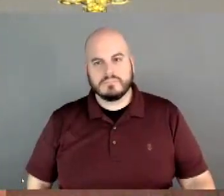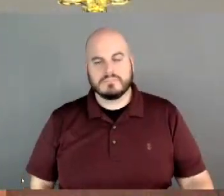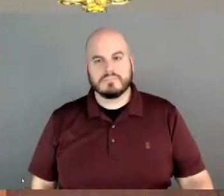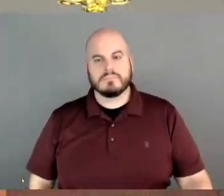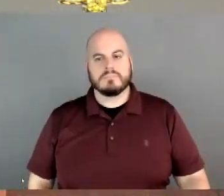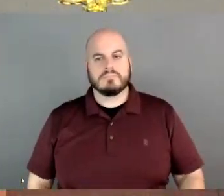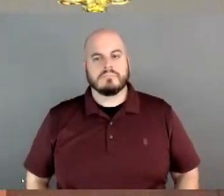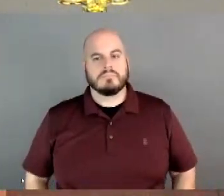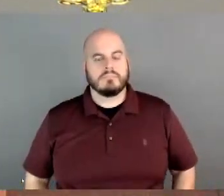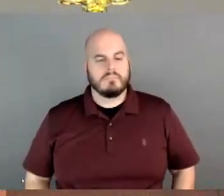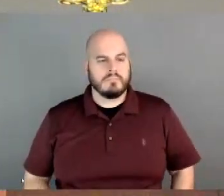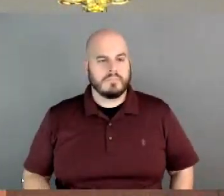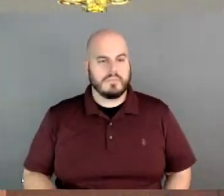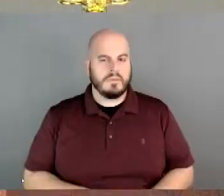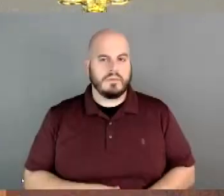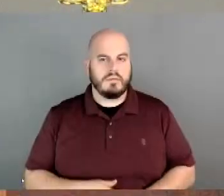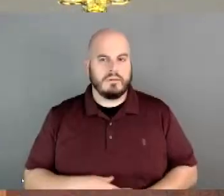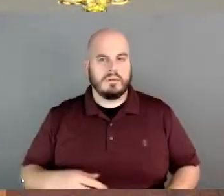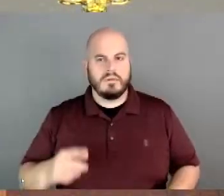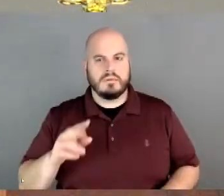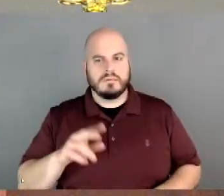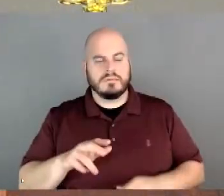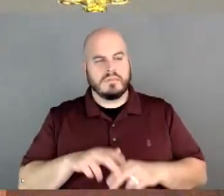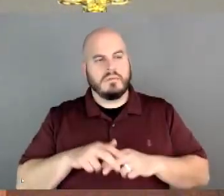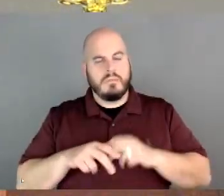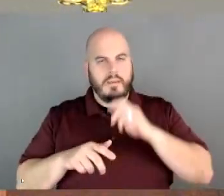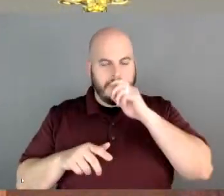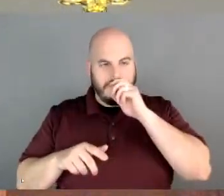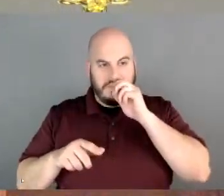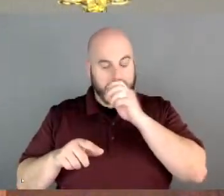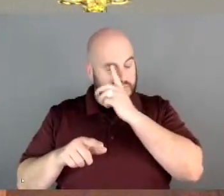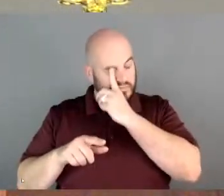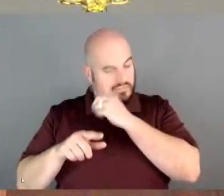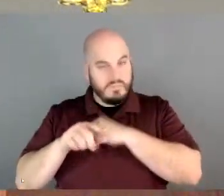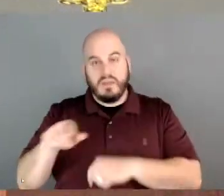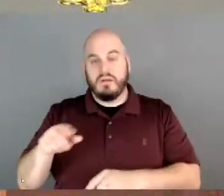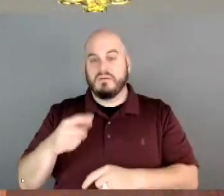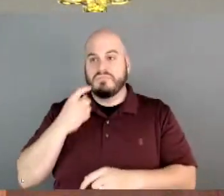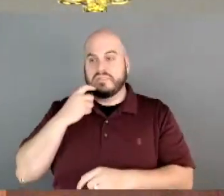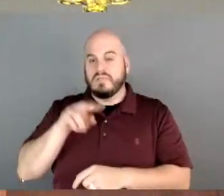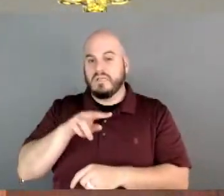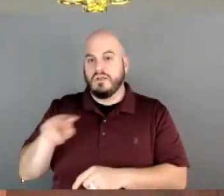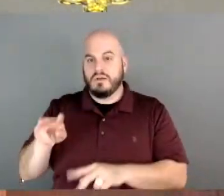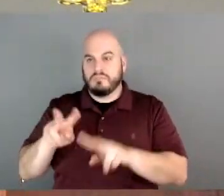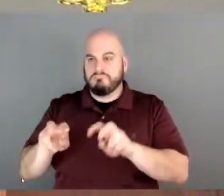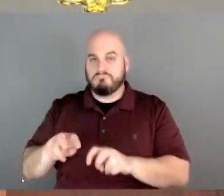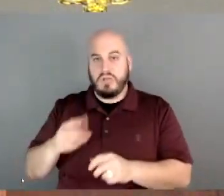drove out to 2400 a couple of weeks ago, and it looks good. I mean, and by looking good, I mean